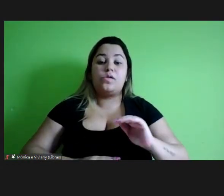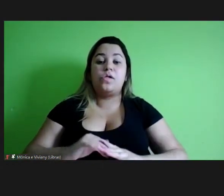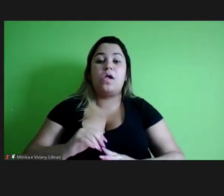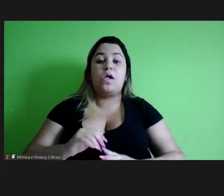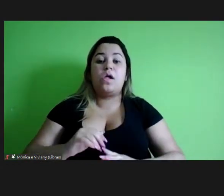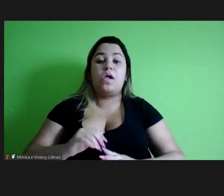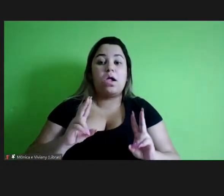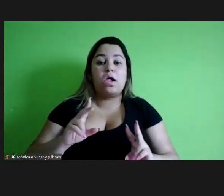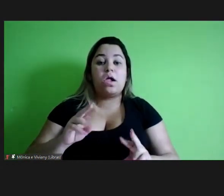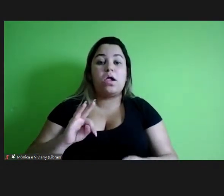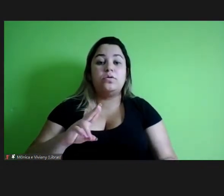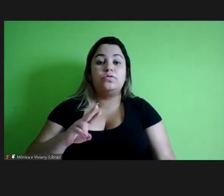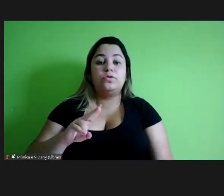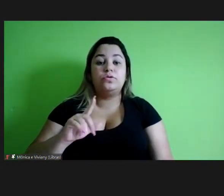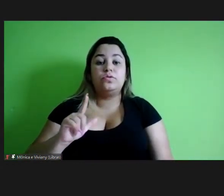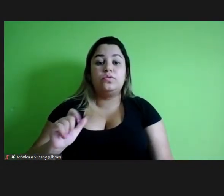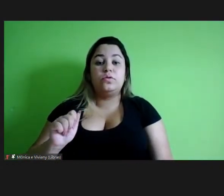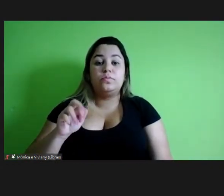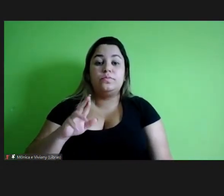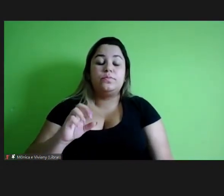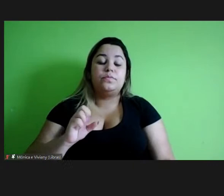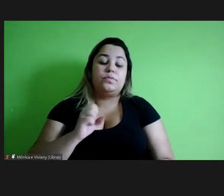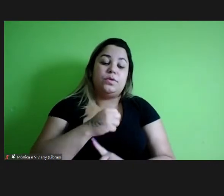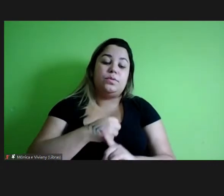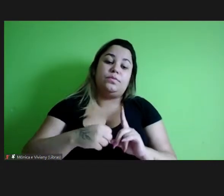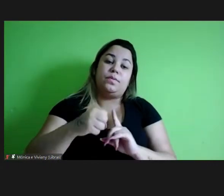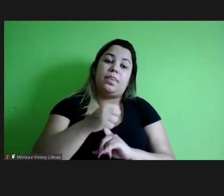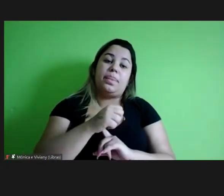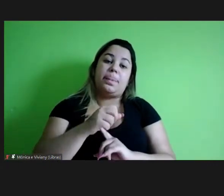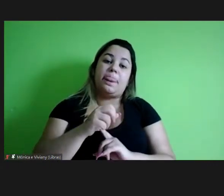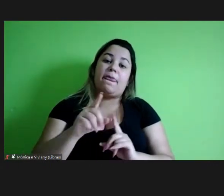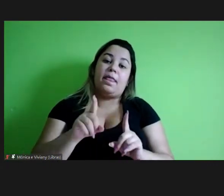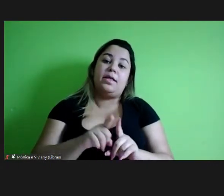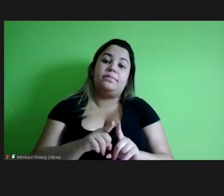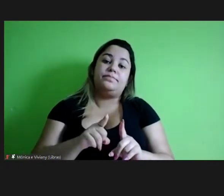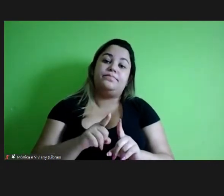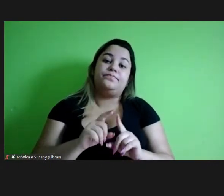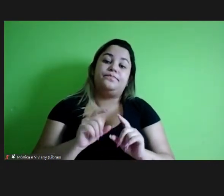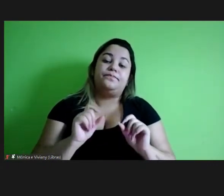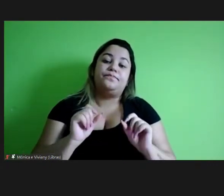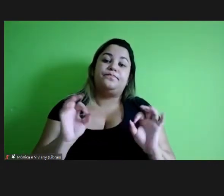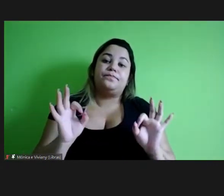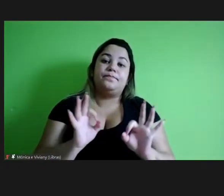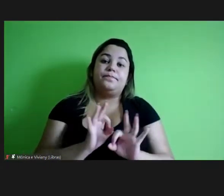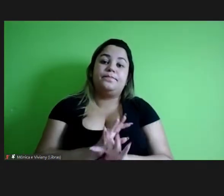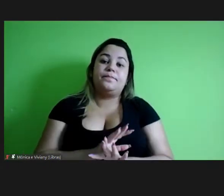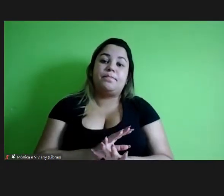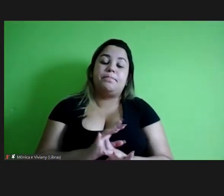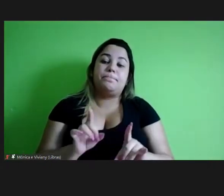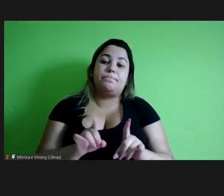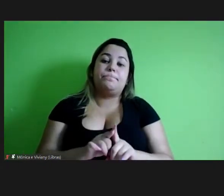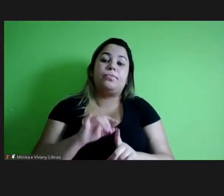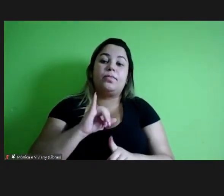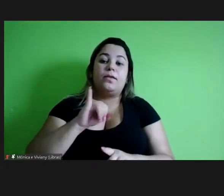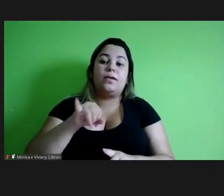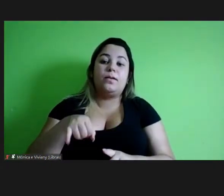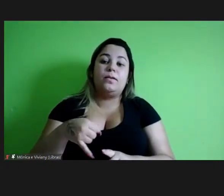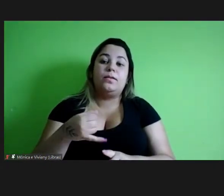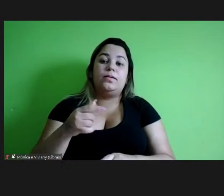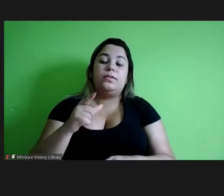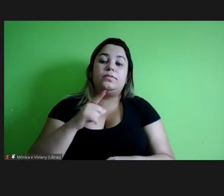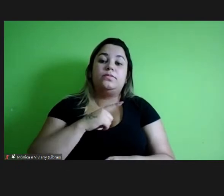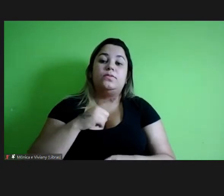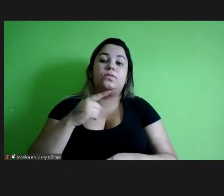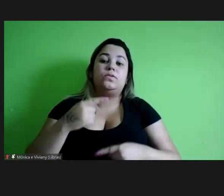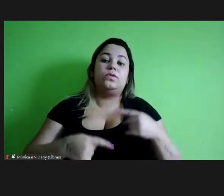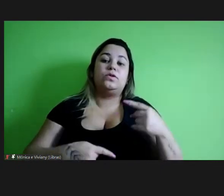intersectorial, and articulated with society itself where the unit is being placed at. I finish here to give an